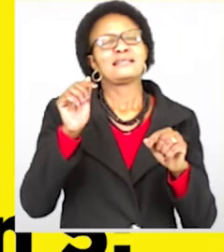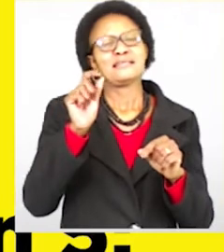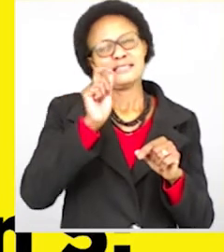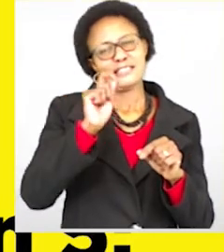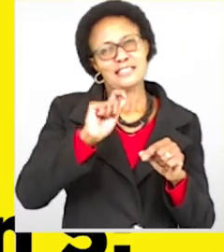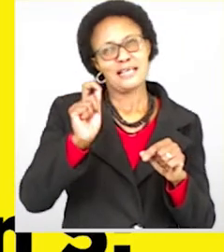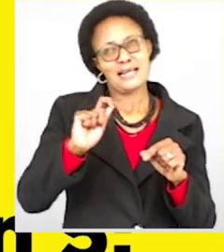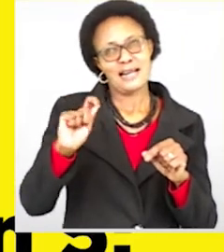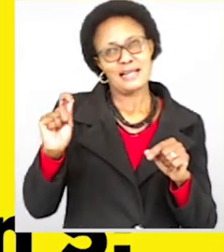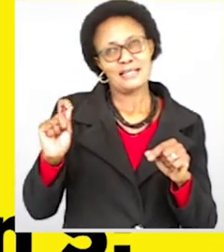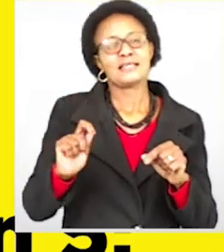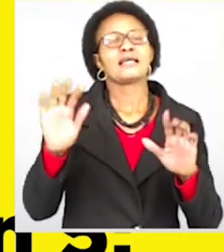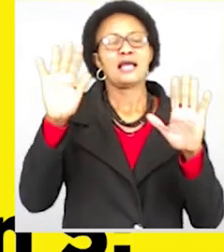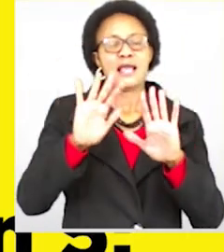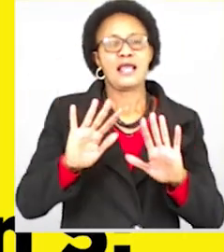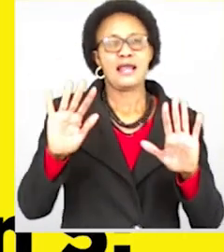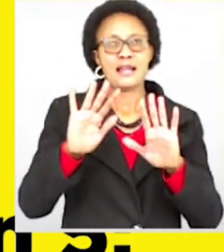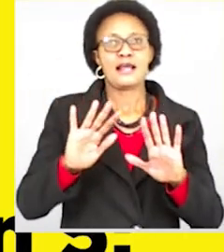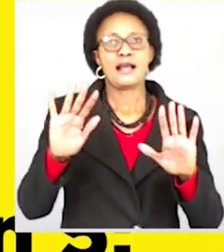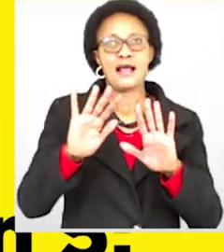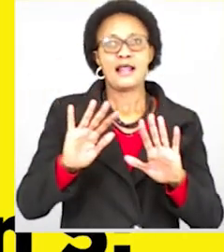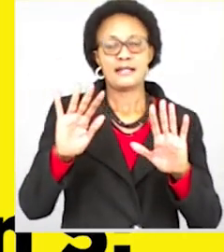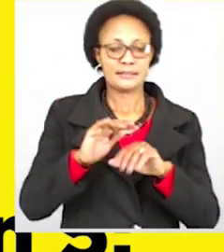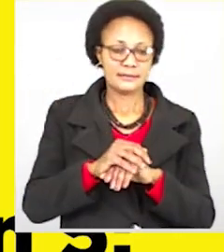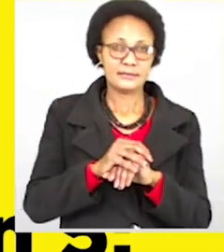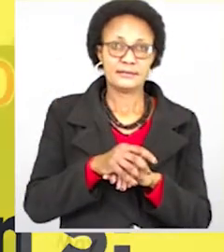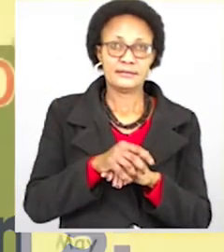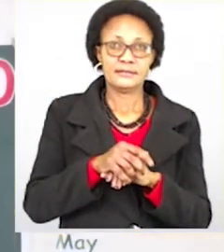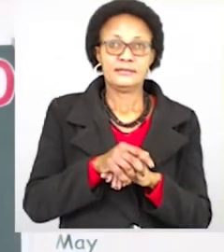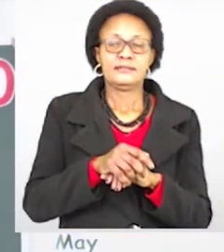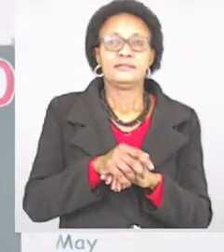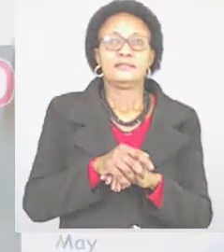today is about handwriting and coloring.